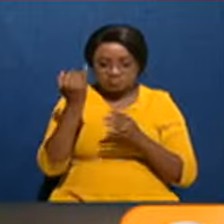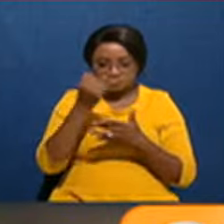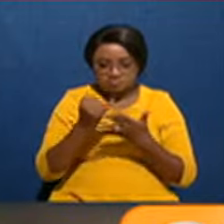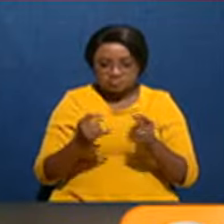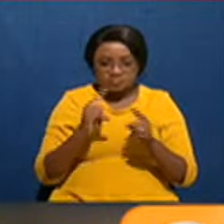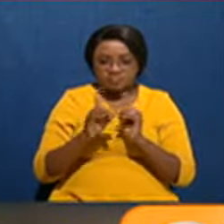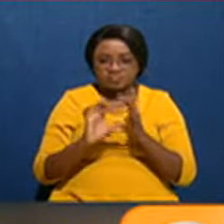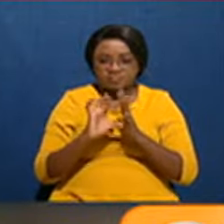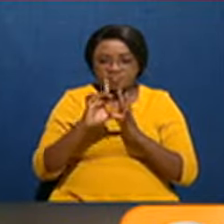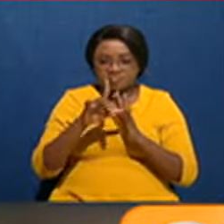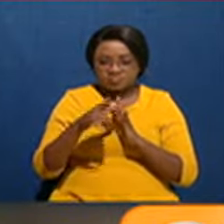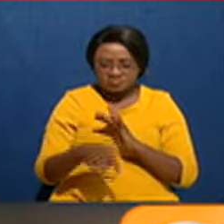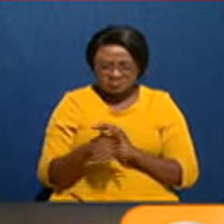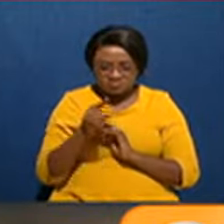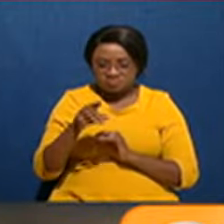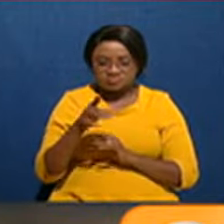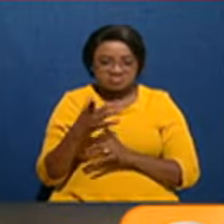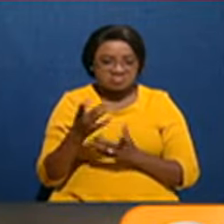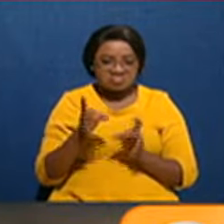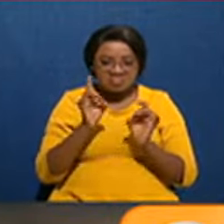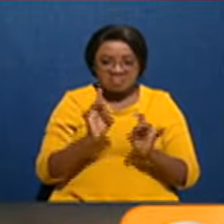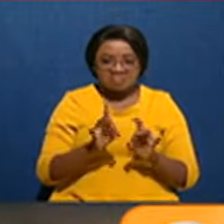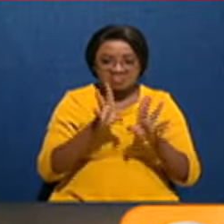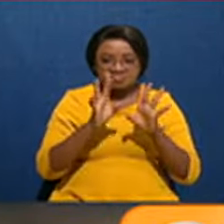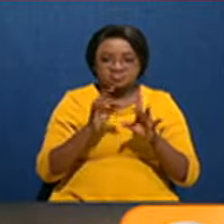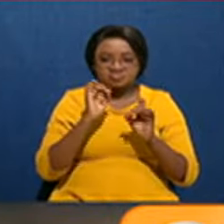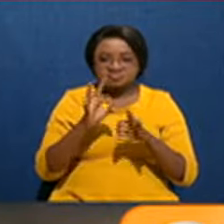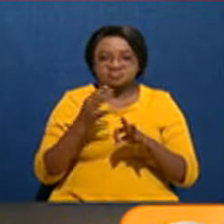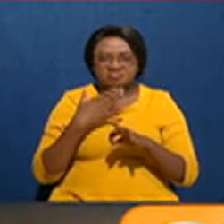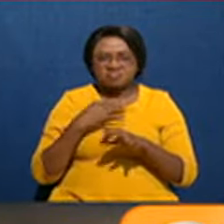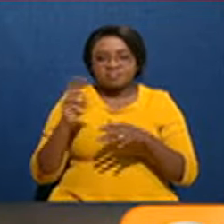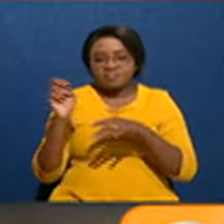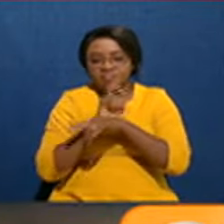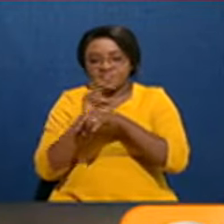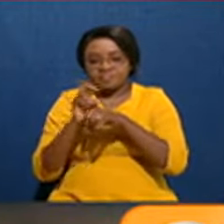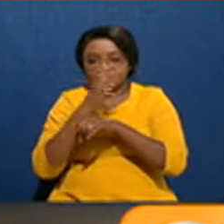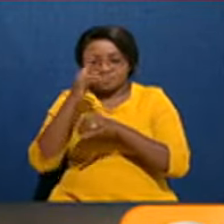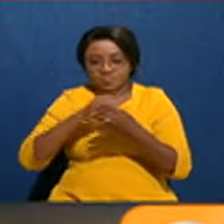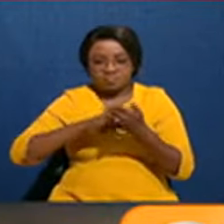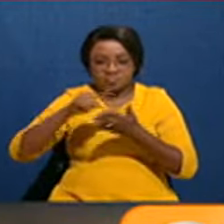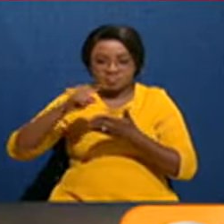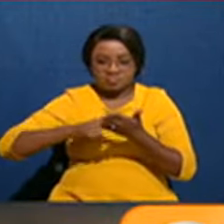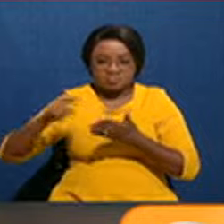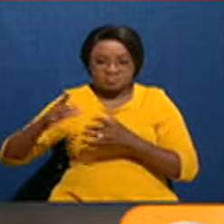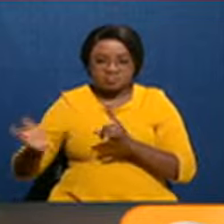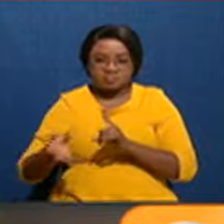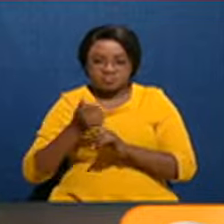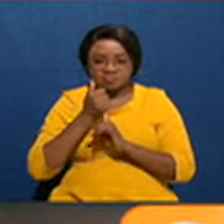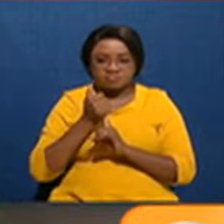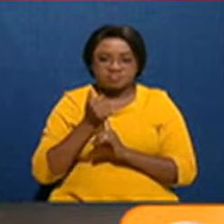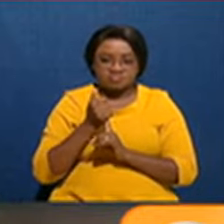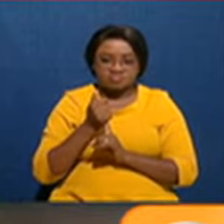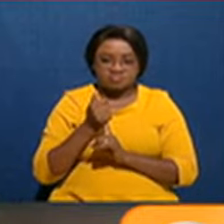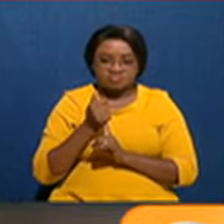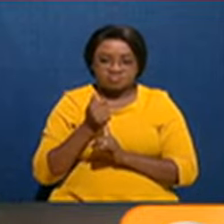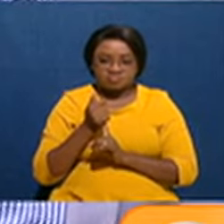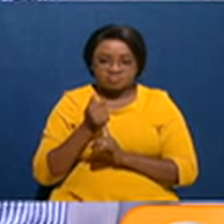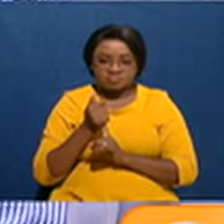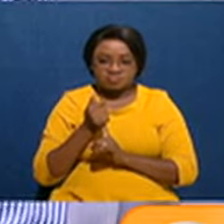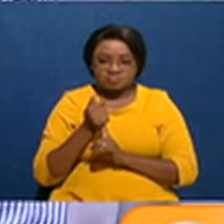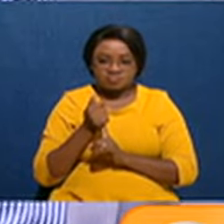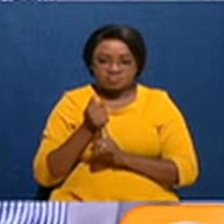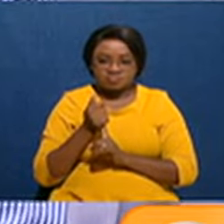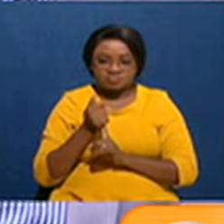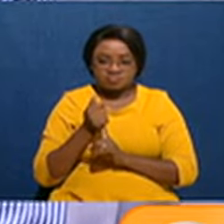engineer can as well be dismissed when it comes to the supervision, because now the approvals have been gotten from the local authorities.